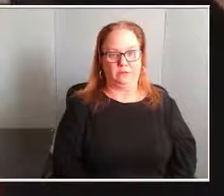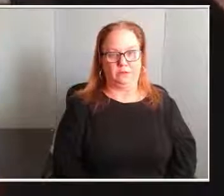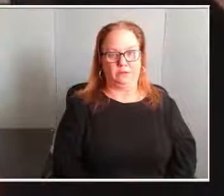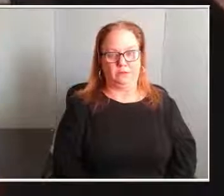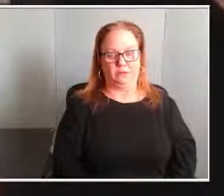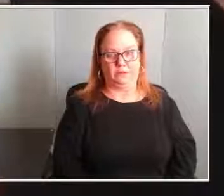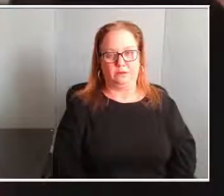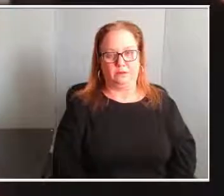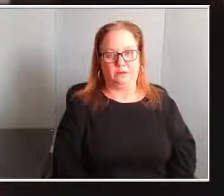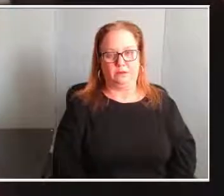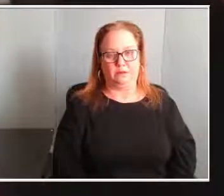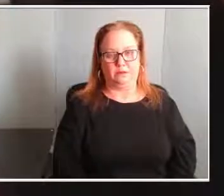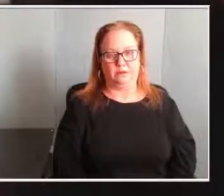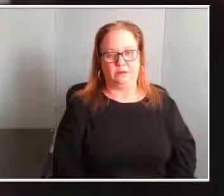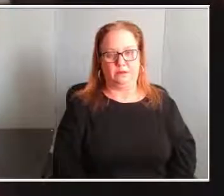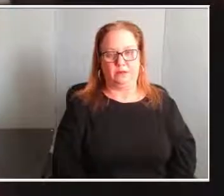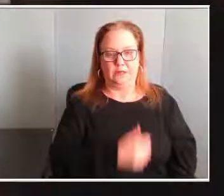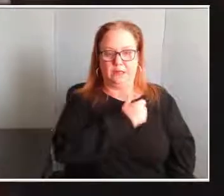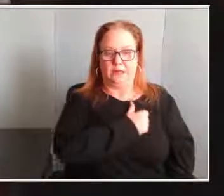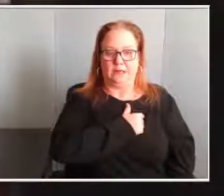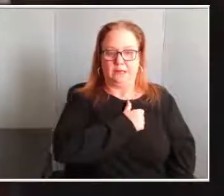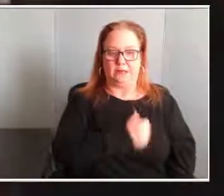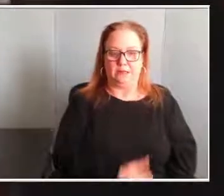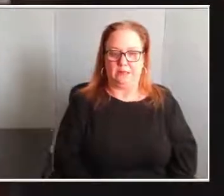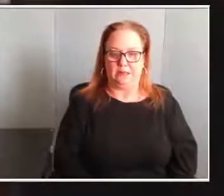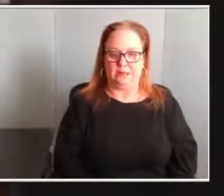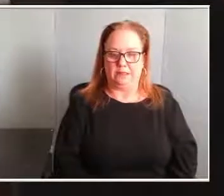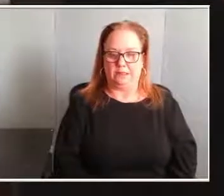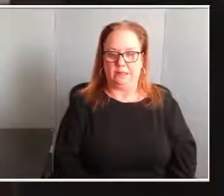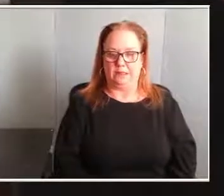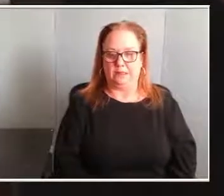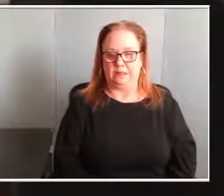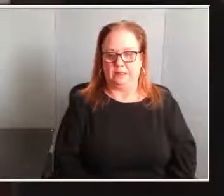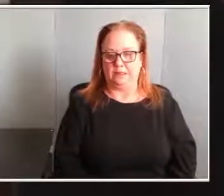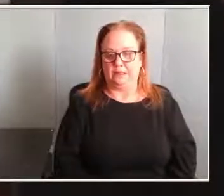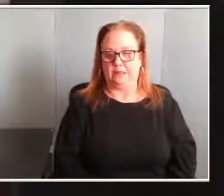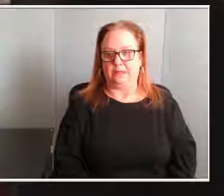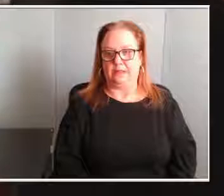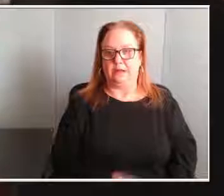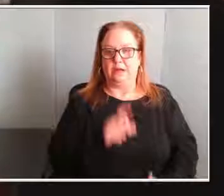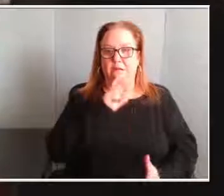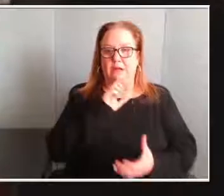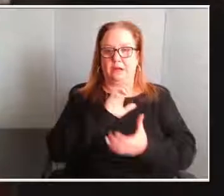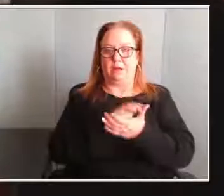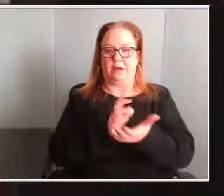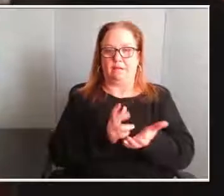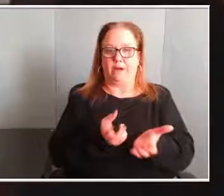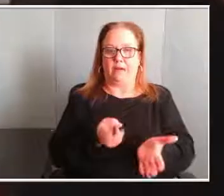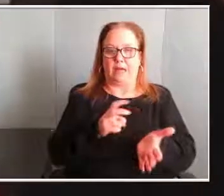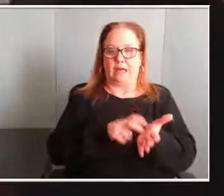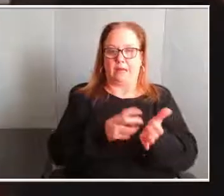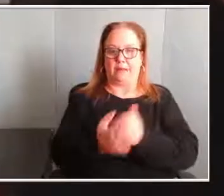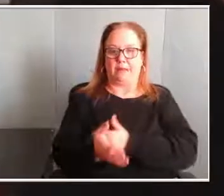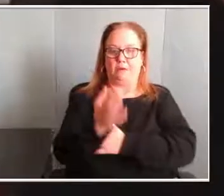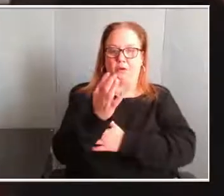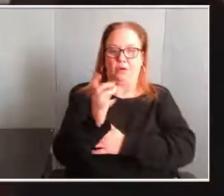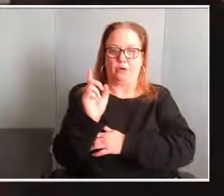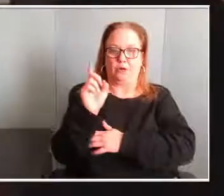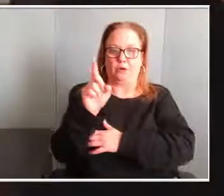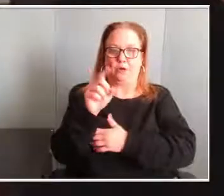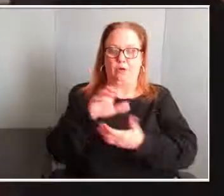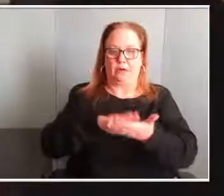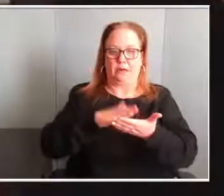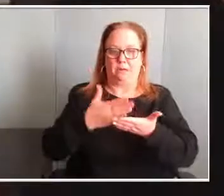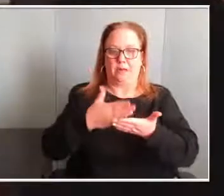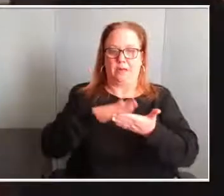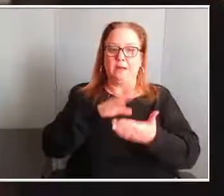Talk to us a little. Go ahead. I'm sorry. Go ahead. Vaguely, it was my wife got up in the morning to go down to make